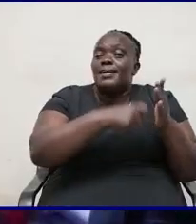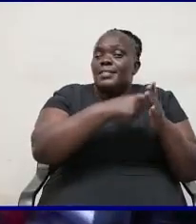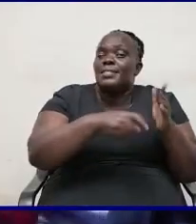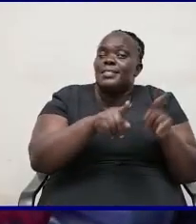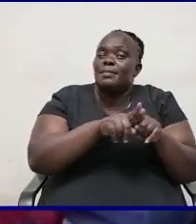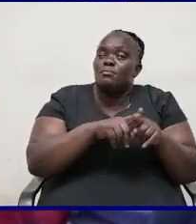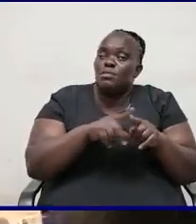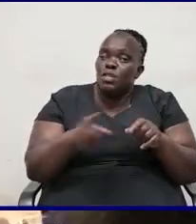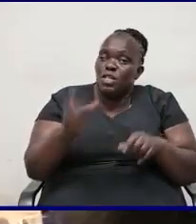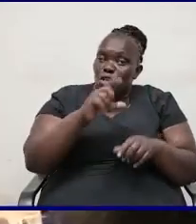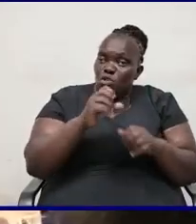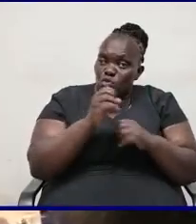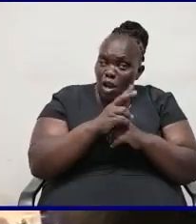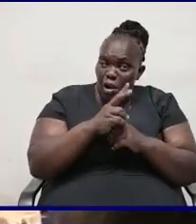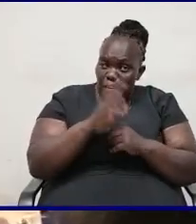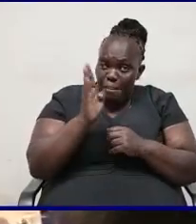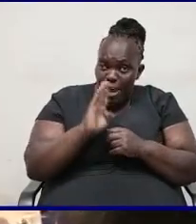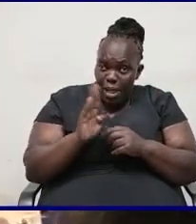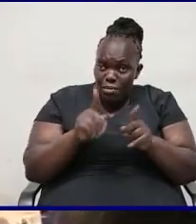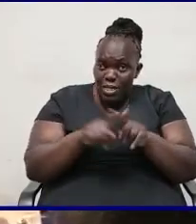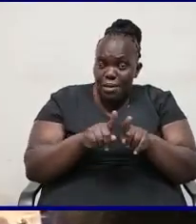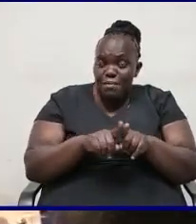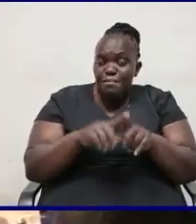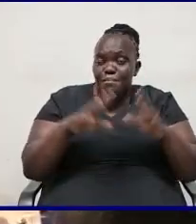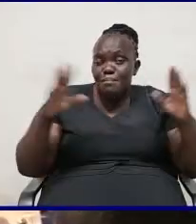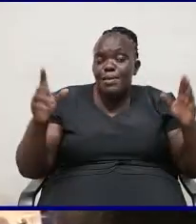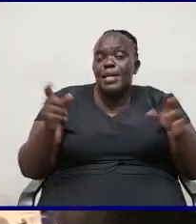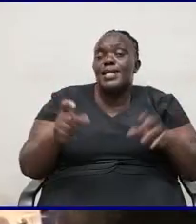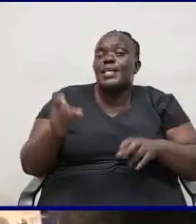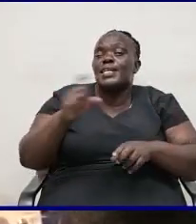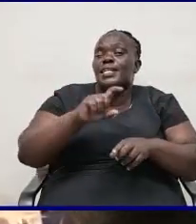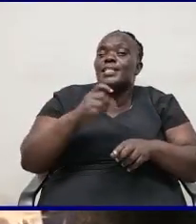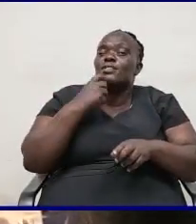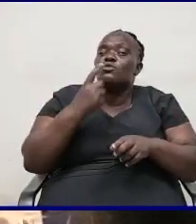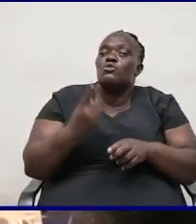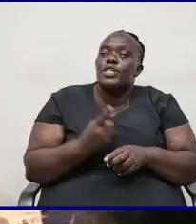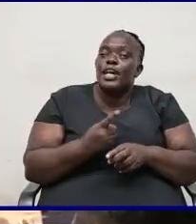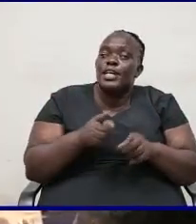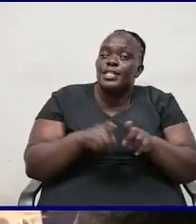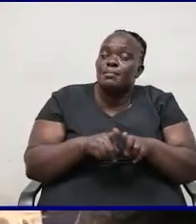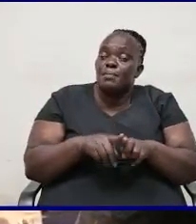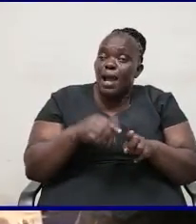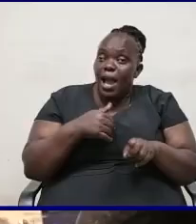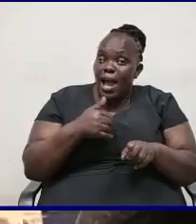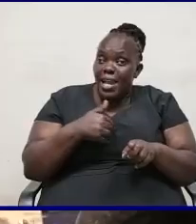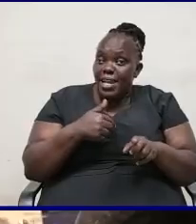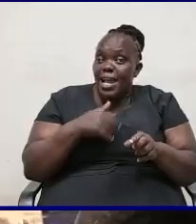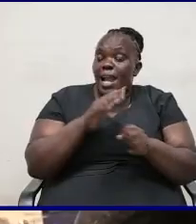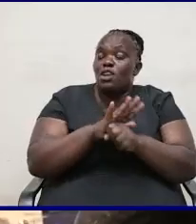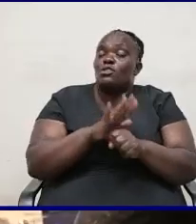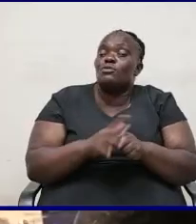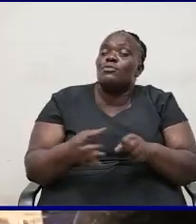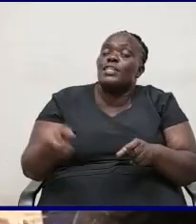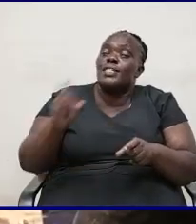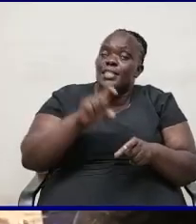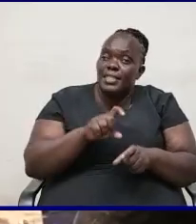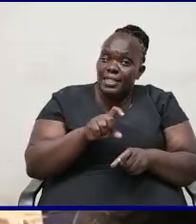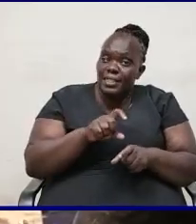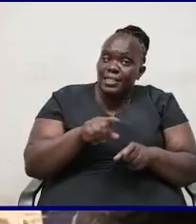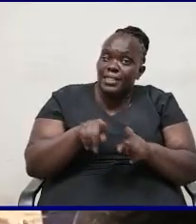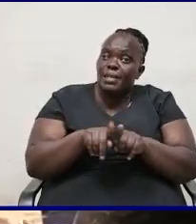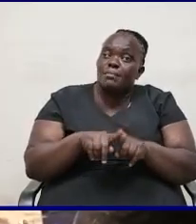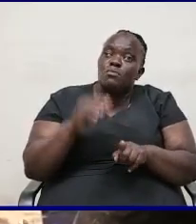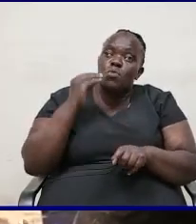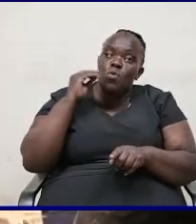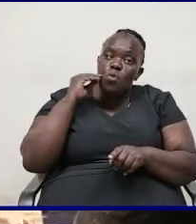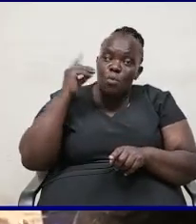new increase of about 200 billion. Yes, a very, very big increase, as you say. We have also had a lot of increase in terms of